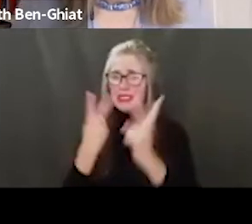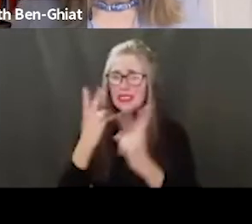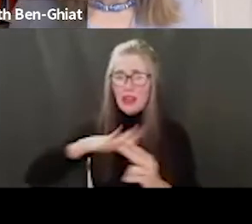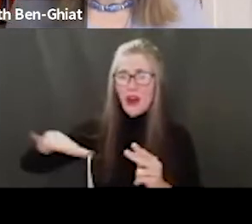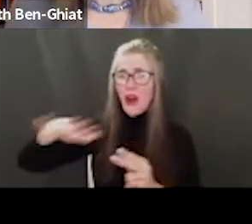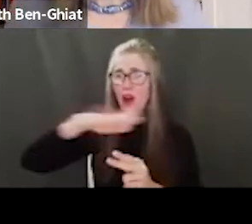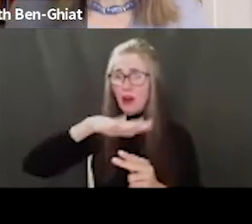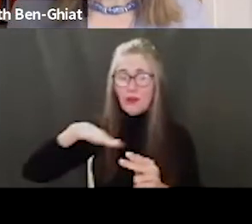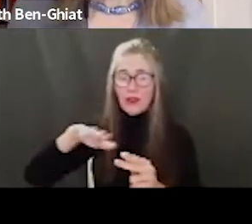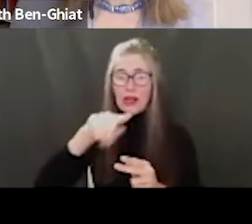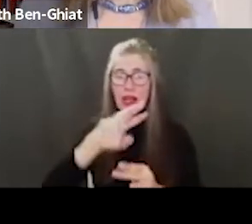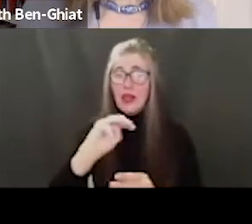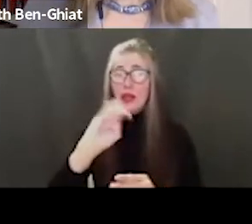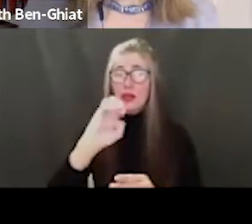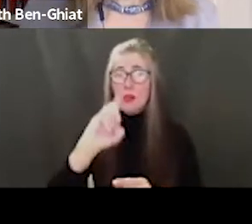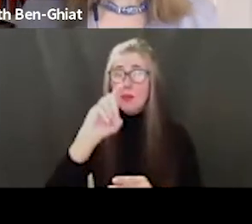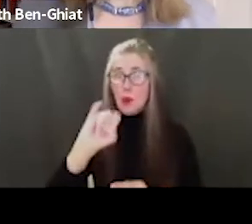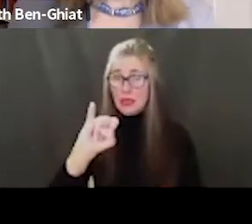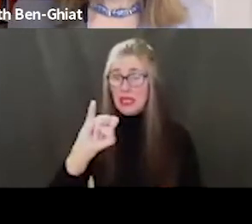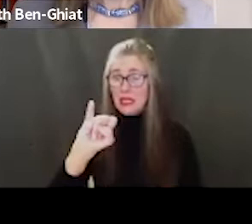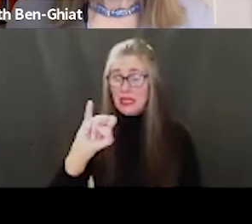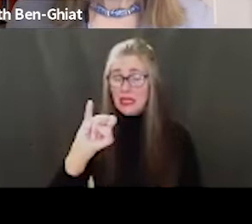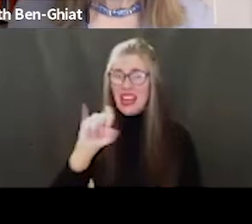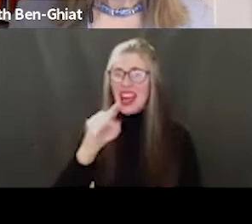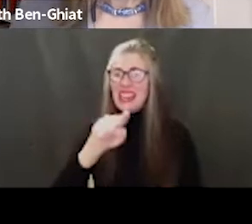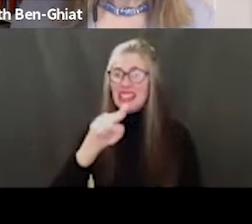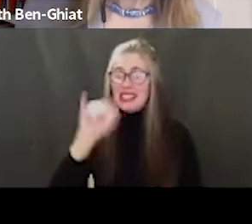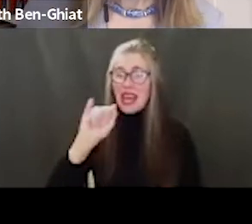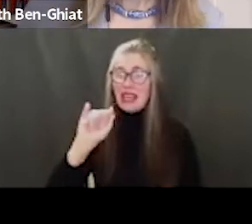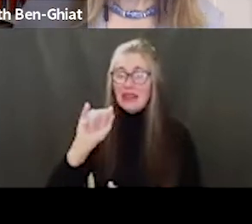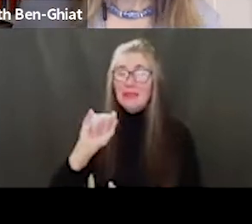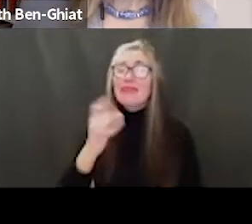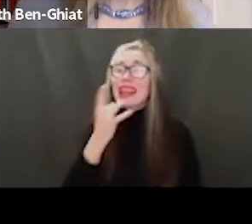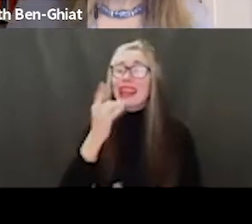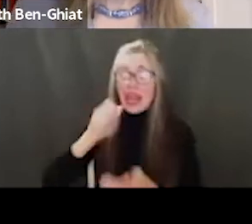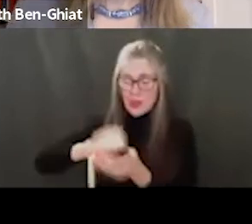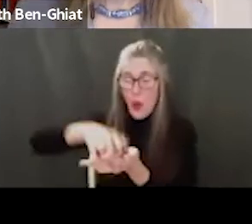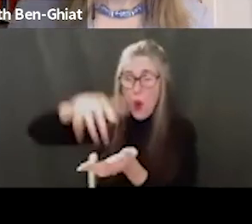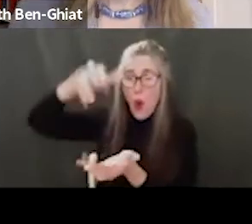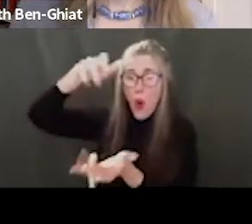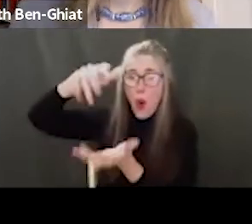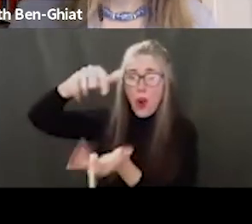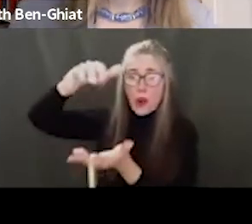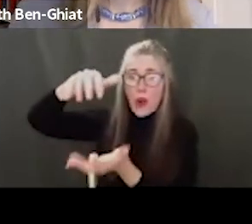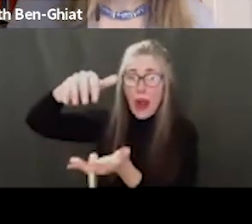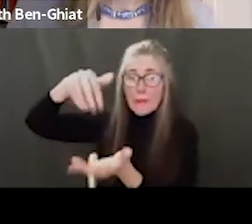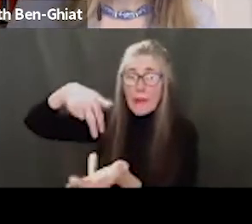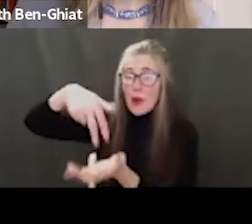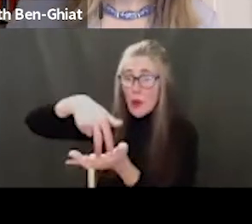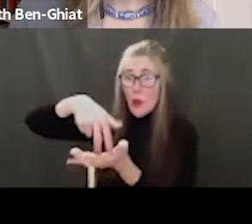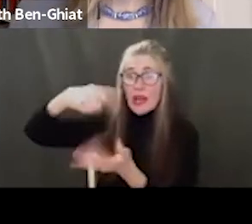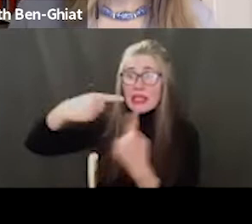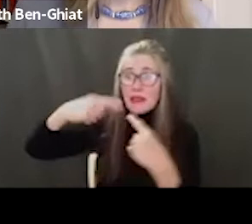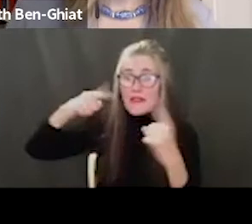And here's Modi, or Modi rather, as a hologram. He not only is highly effective